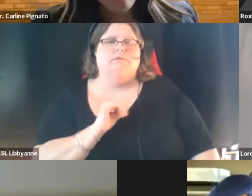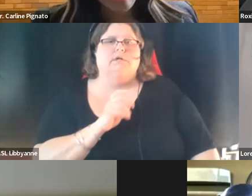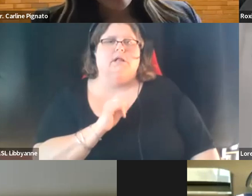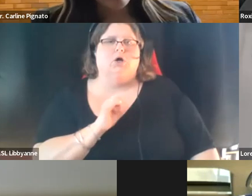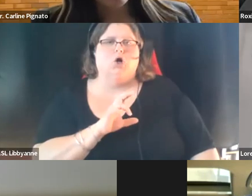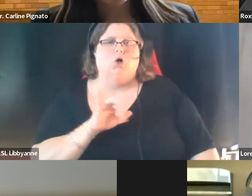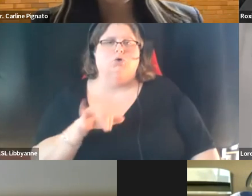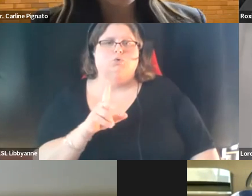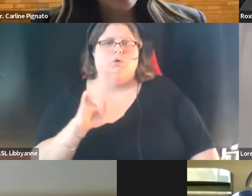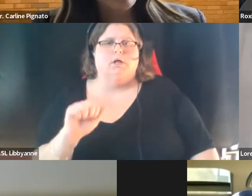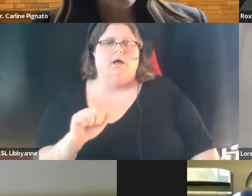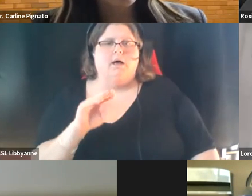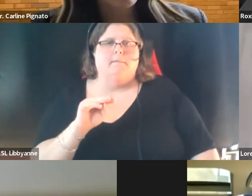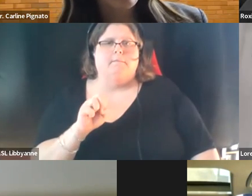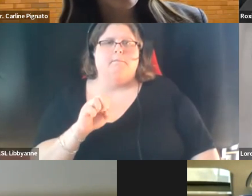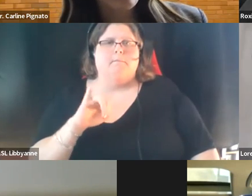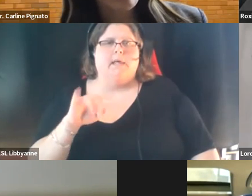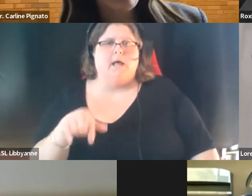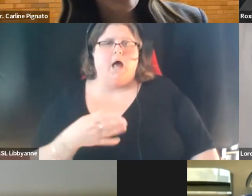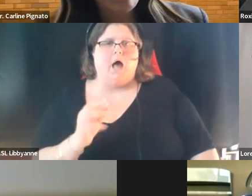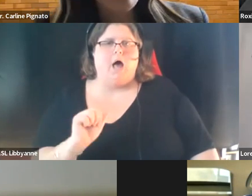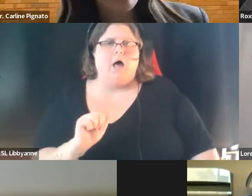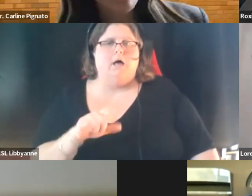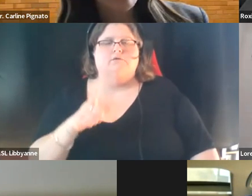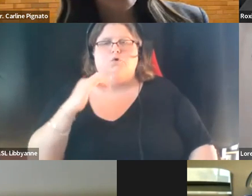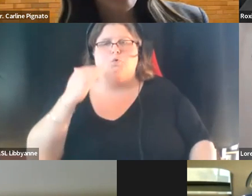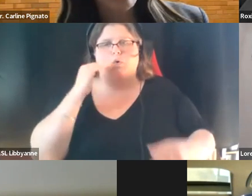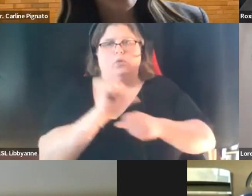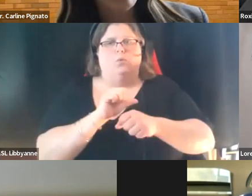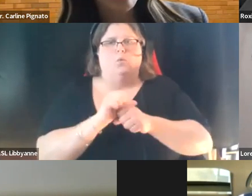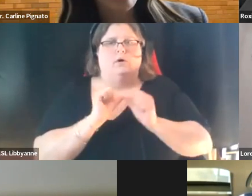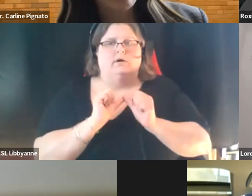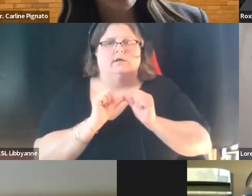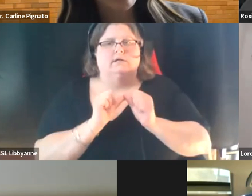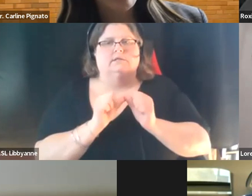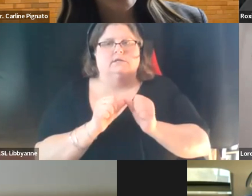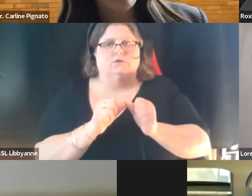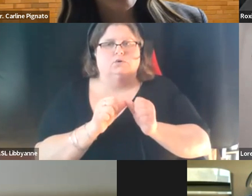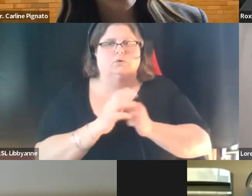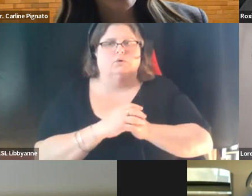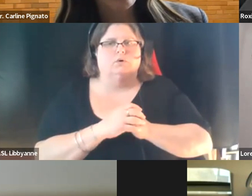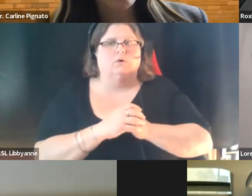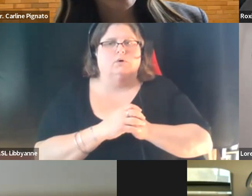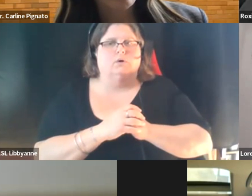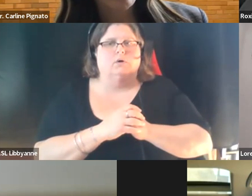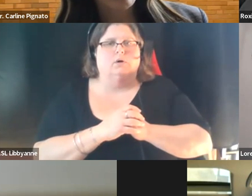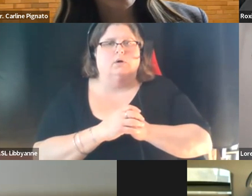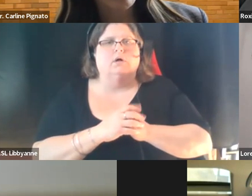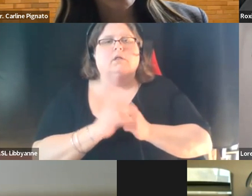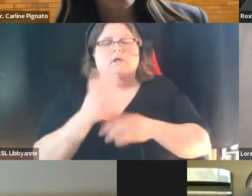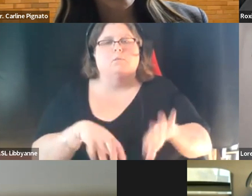you. So as you know, the work continues. And I also wanna add one more thing that I heard is around the importance of